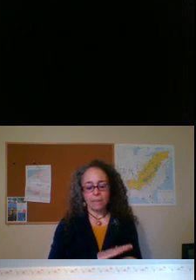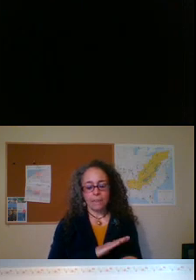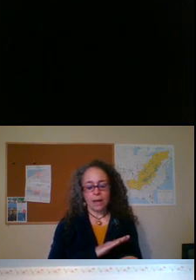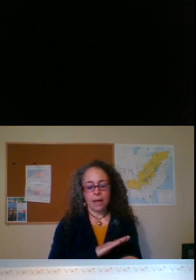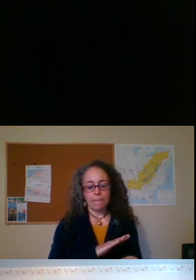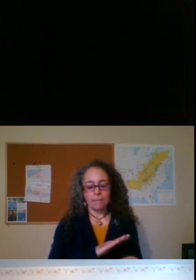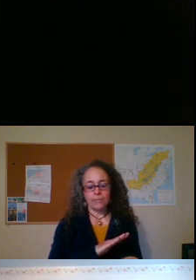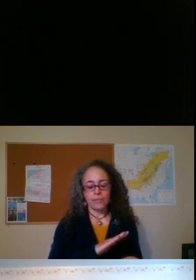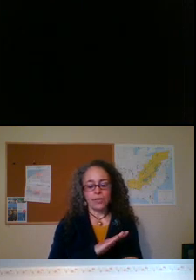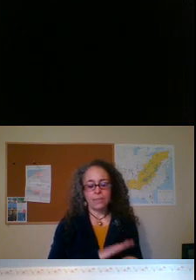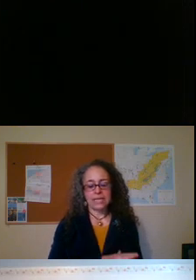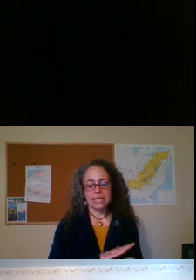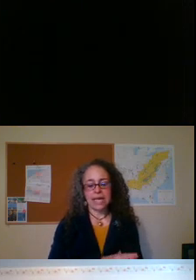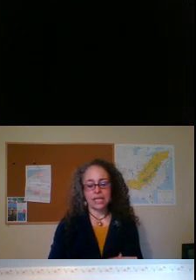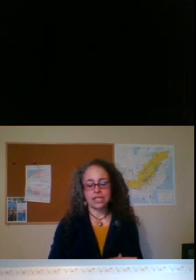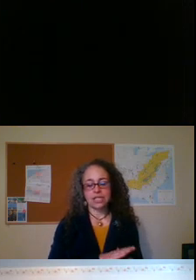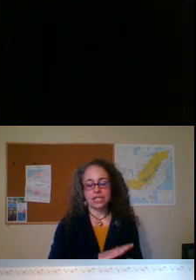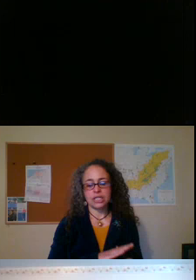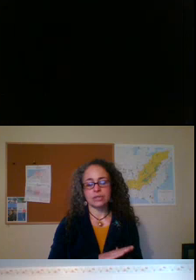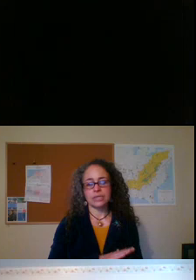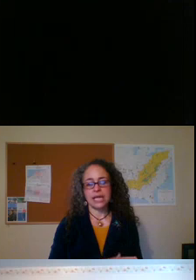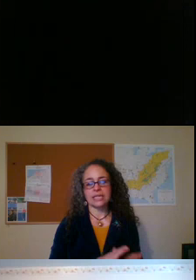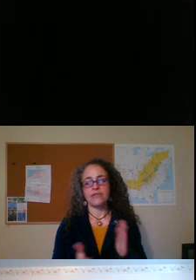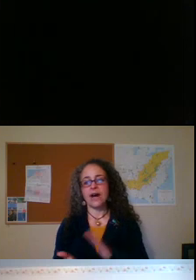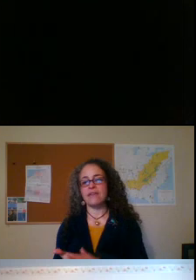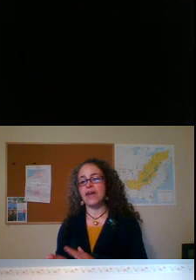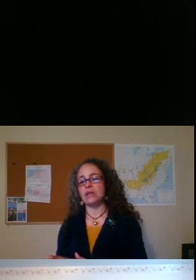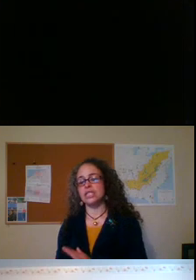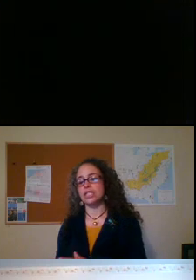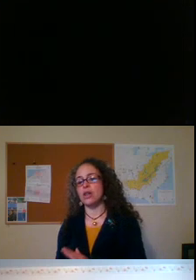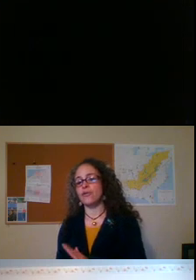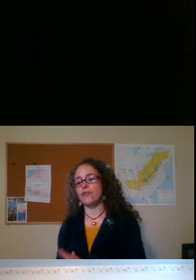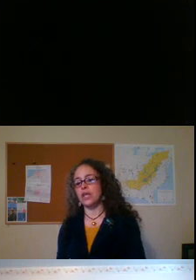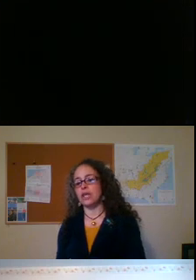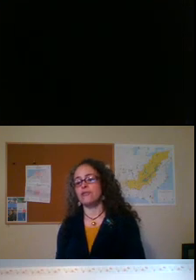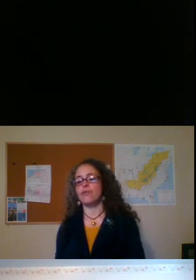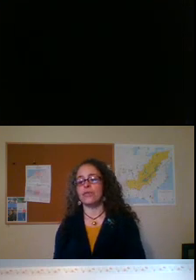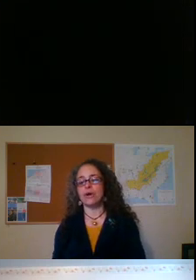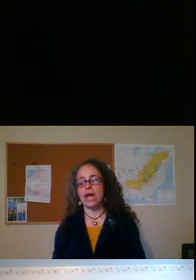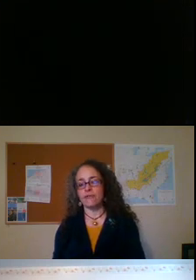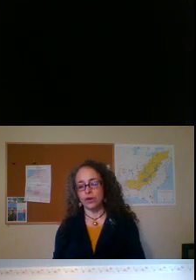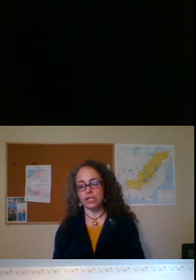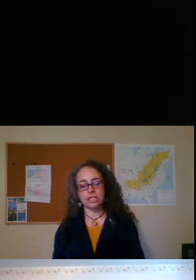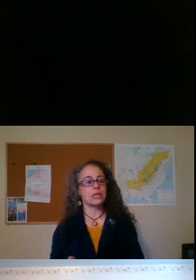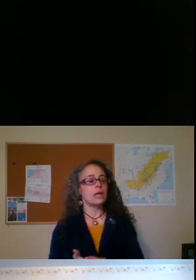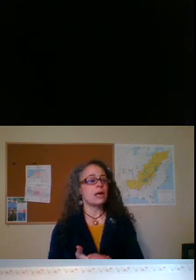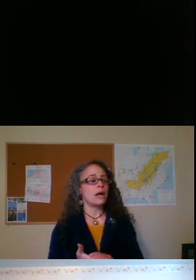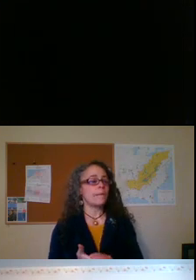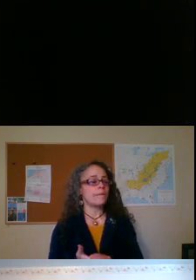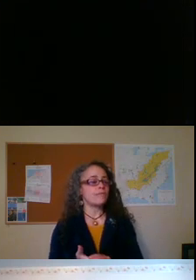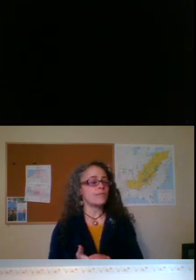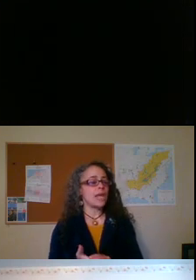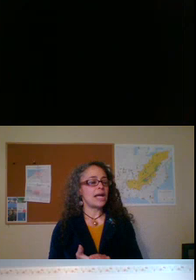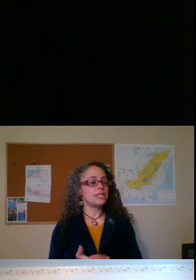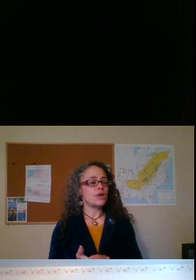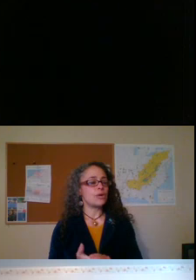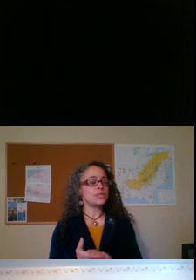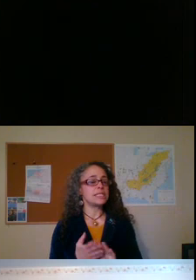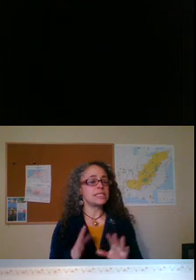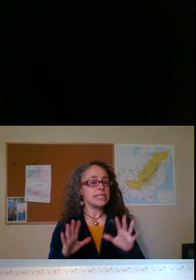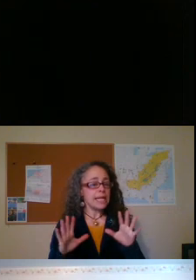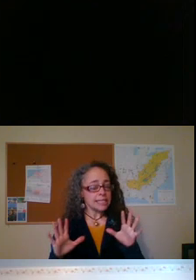that, the basic agency also takes a $5,000 fee for their efforts.